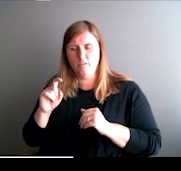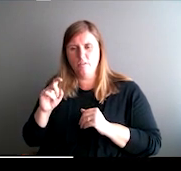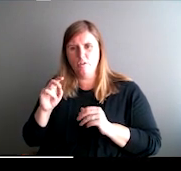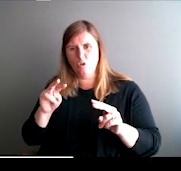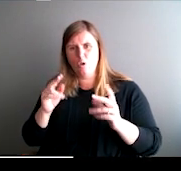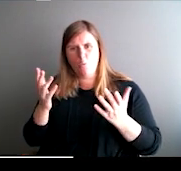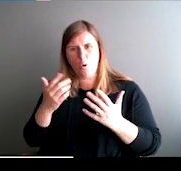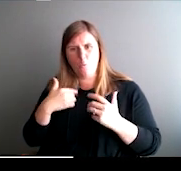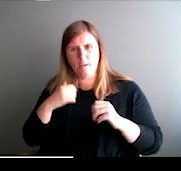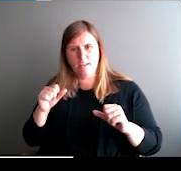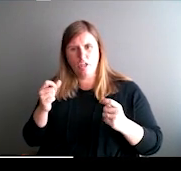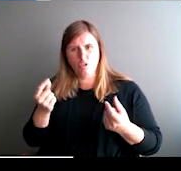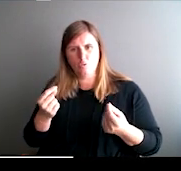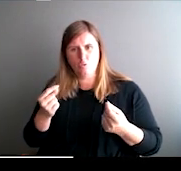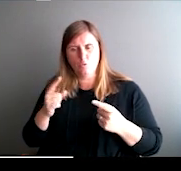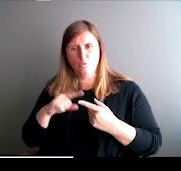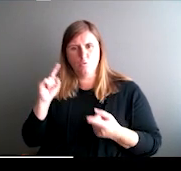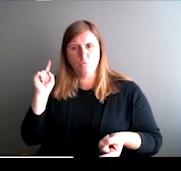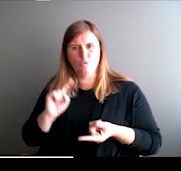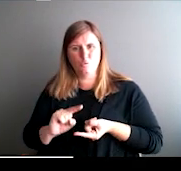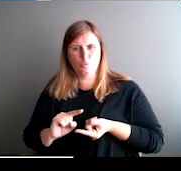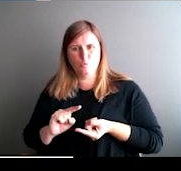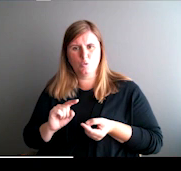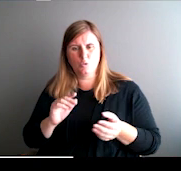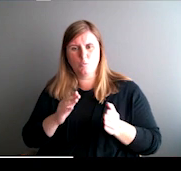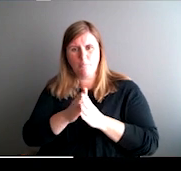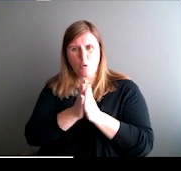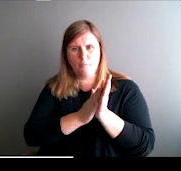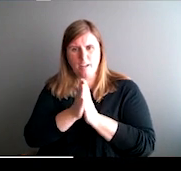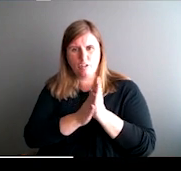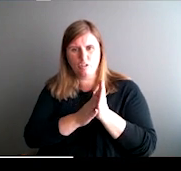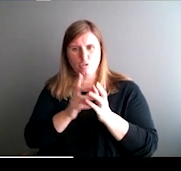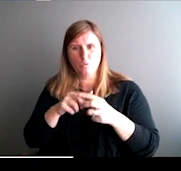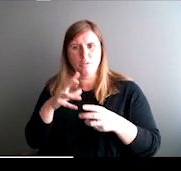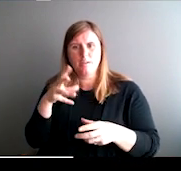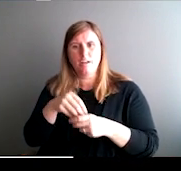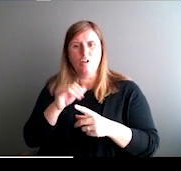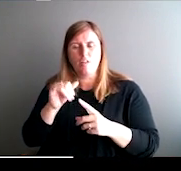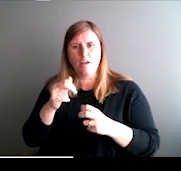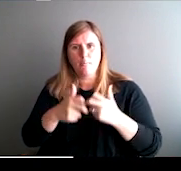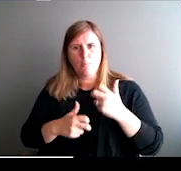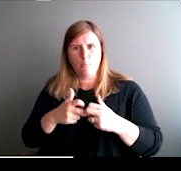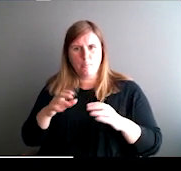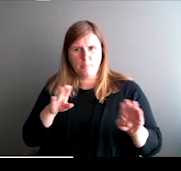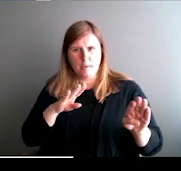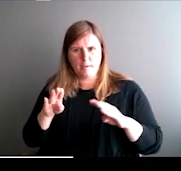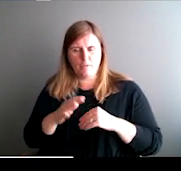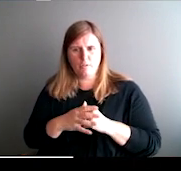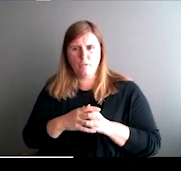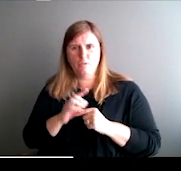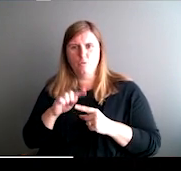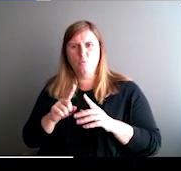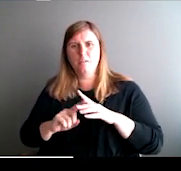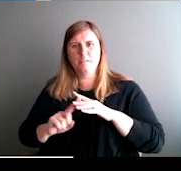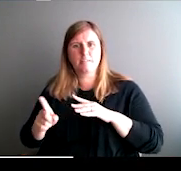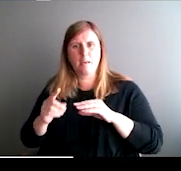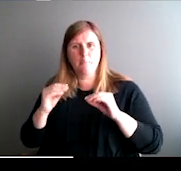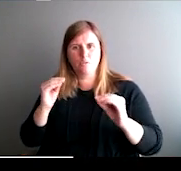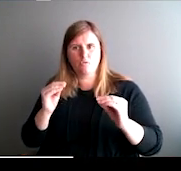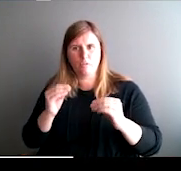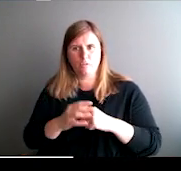can do in the antecedent to reduce motivation to engage in that problematic behavior to escape